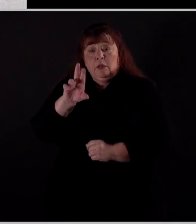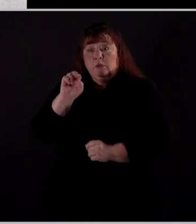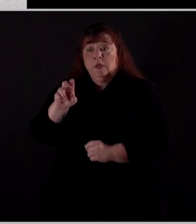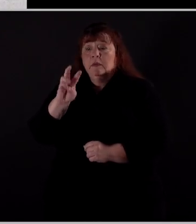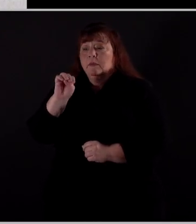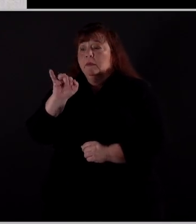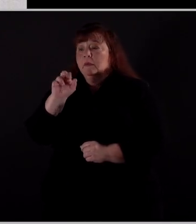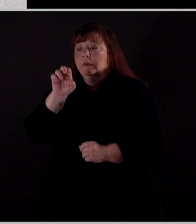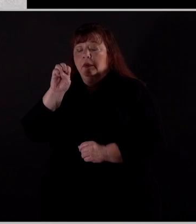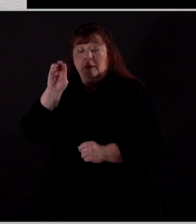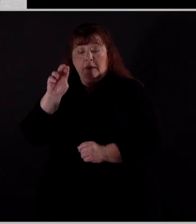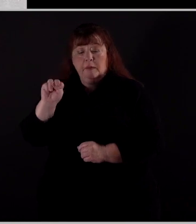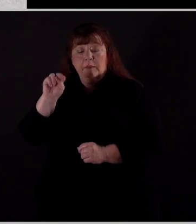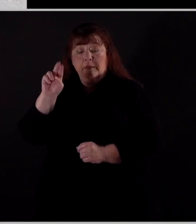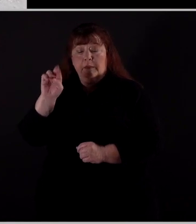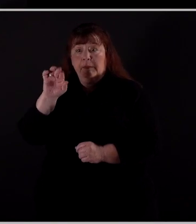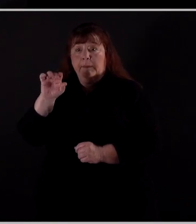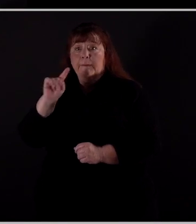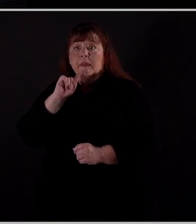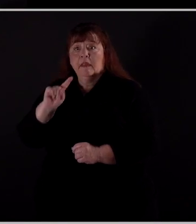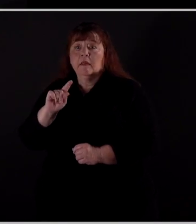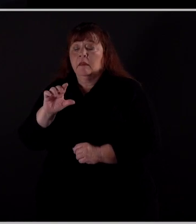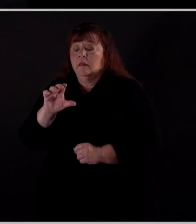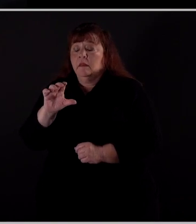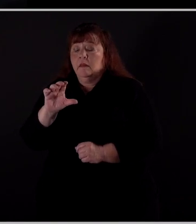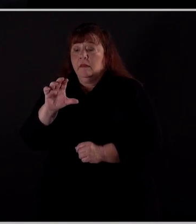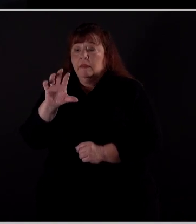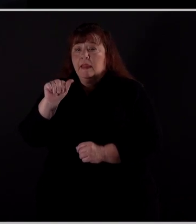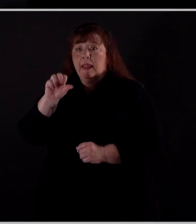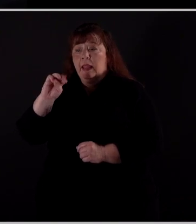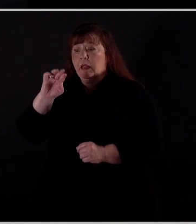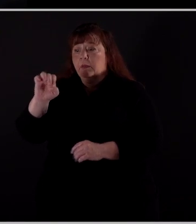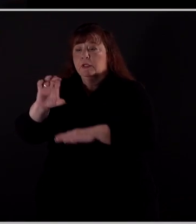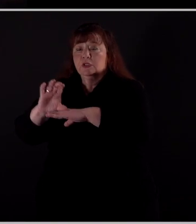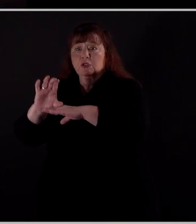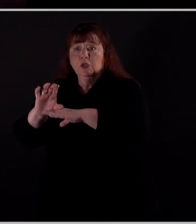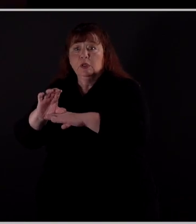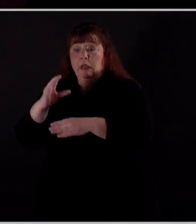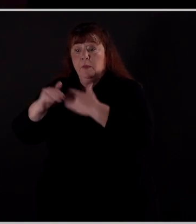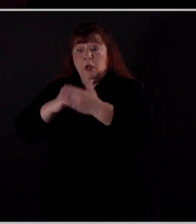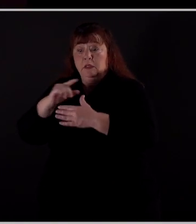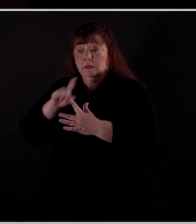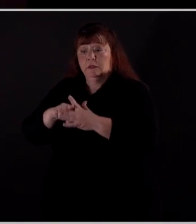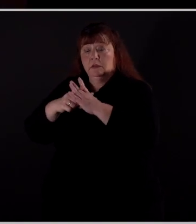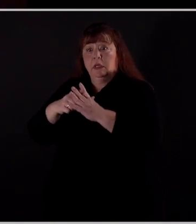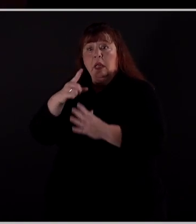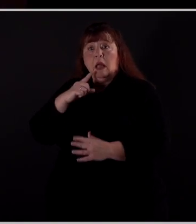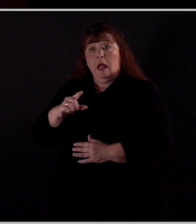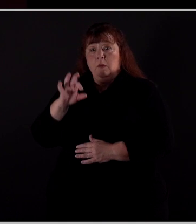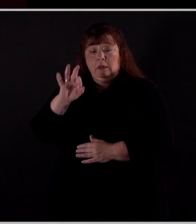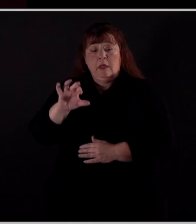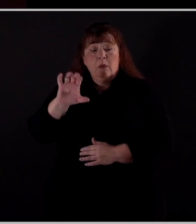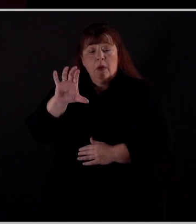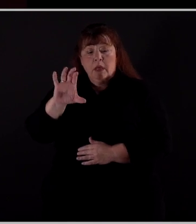ordained near the Emmanuel AME Church, the process can never begin too soon. I was ordained with Clemente